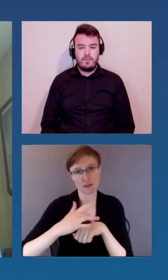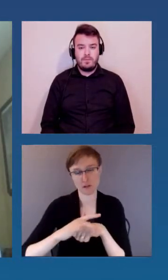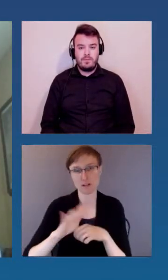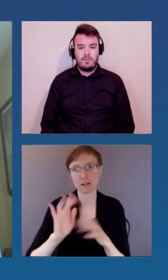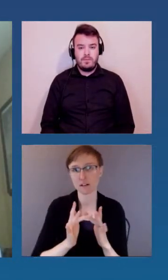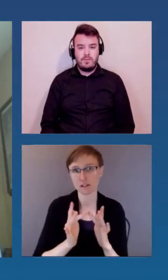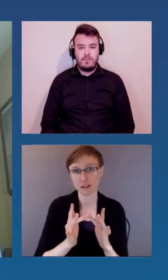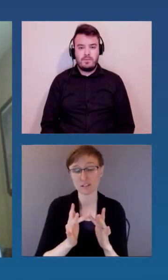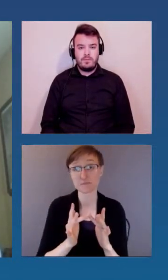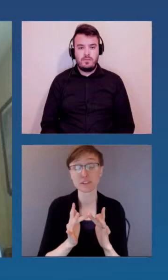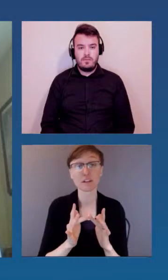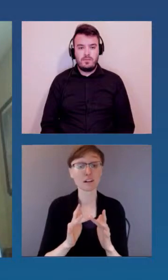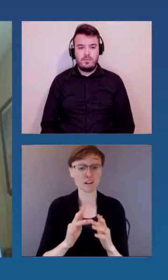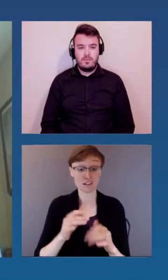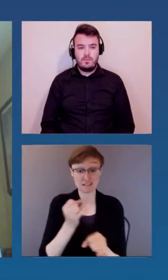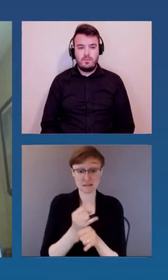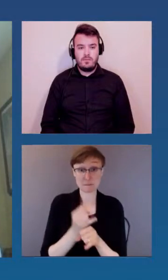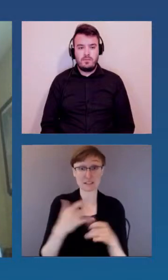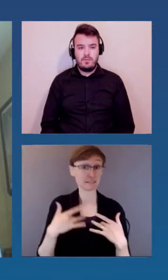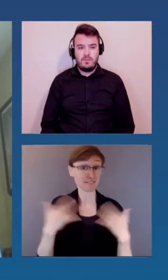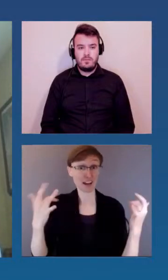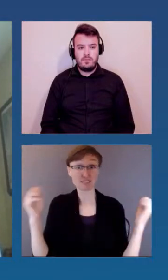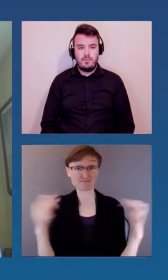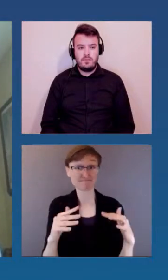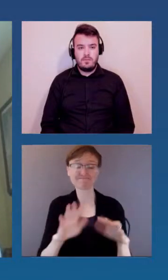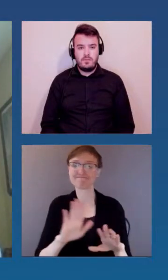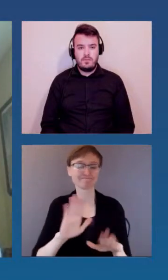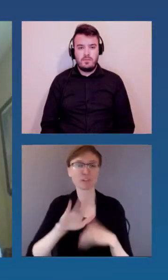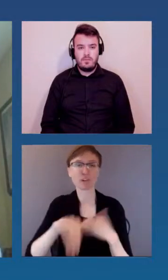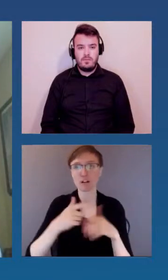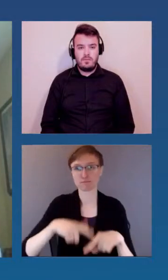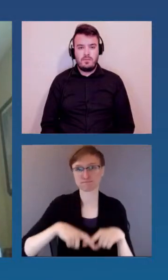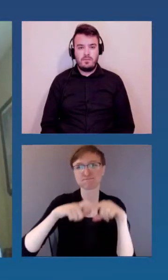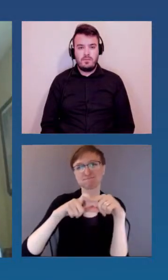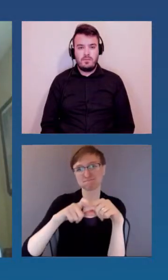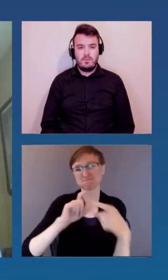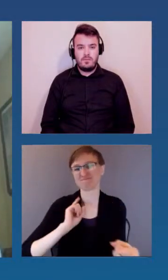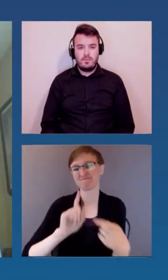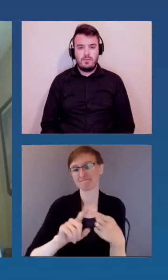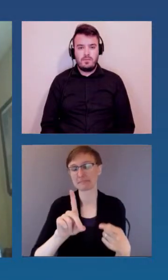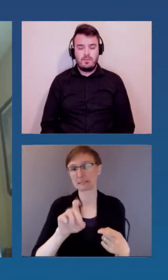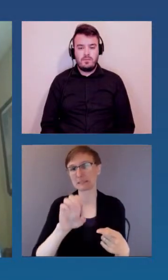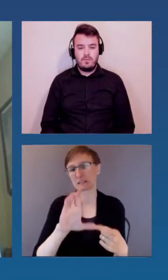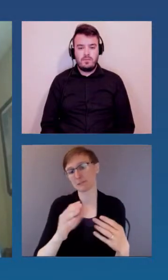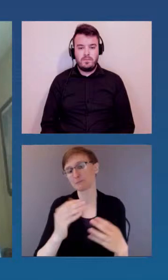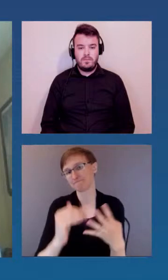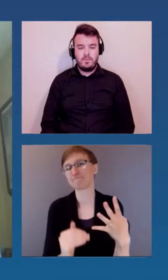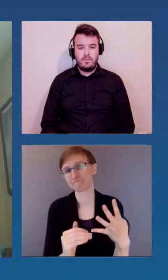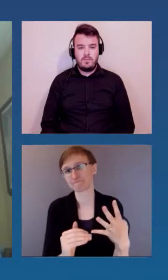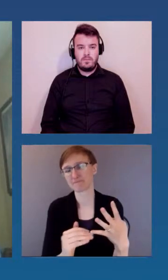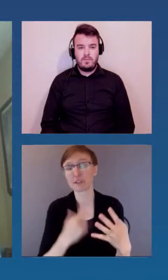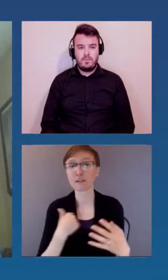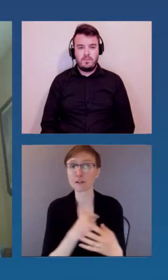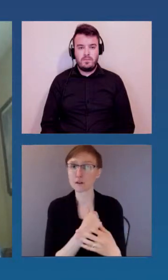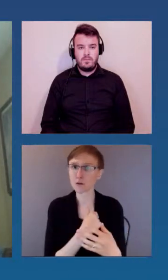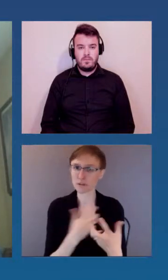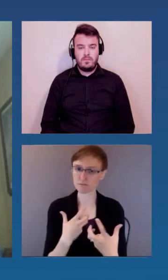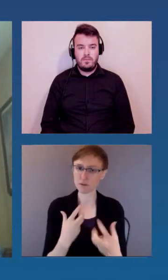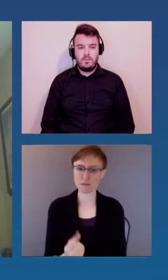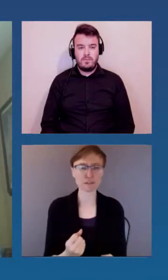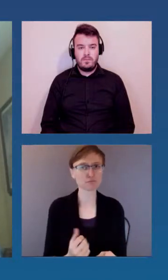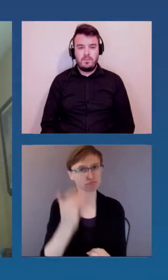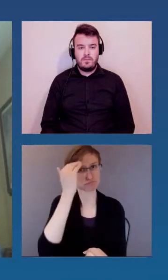must complete a mandatory online health and safety training. We created a return to campus site and a campus access guide for